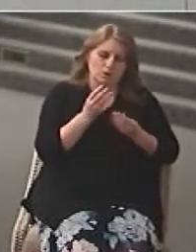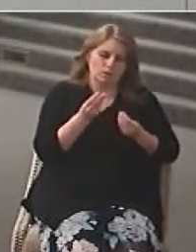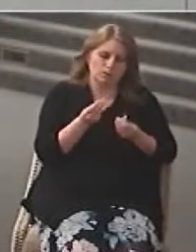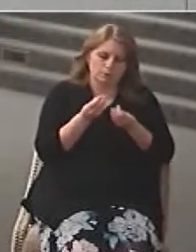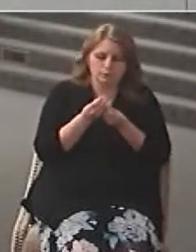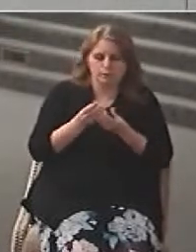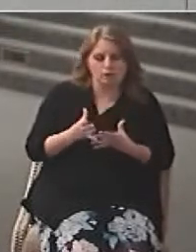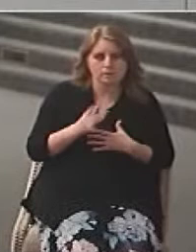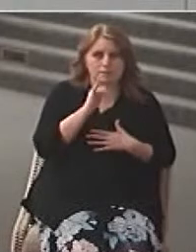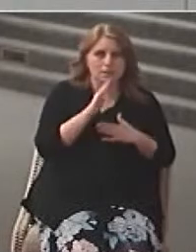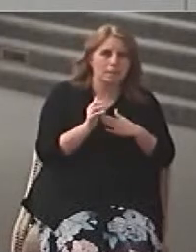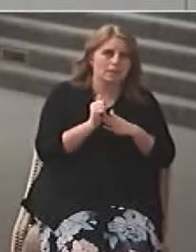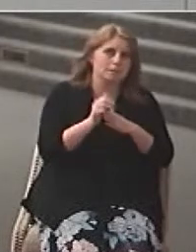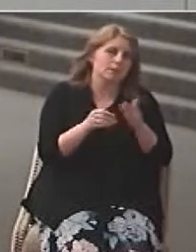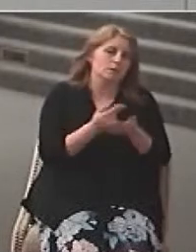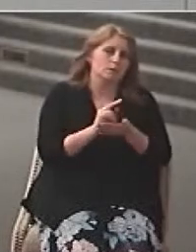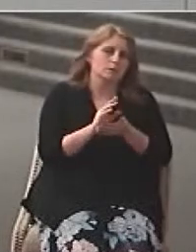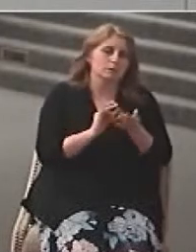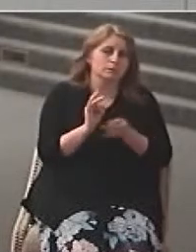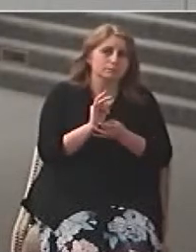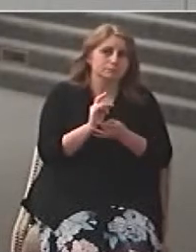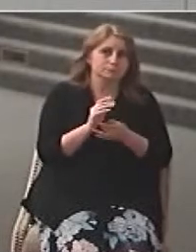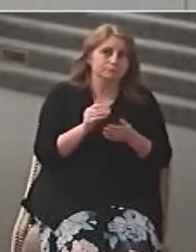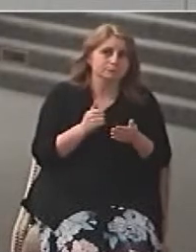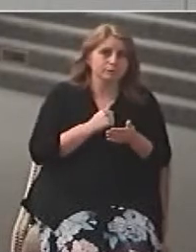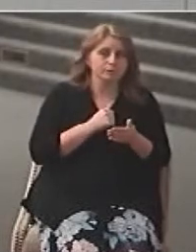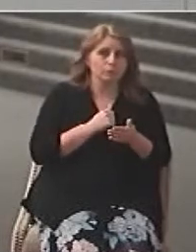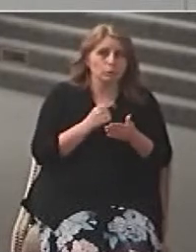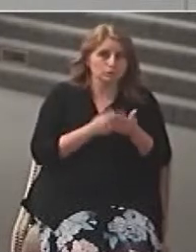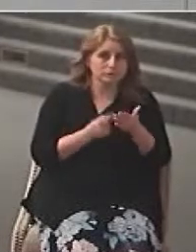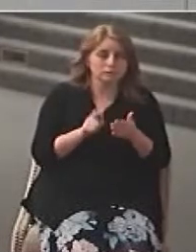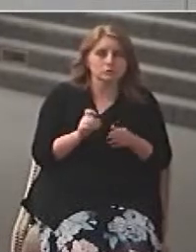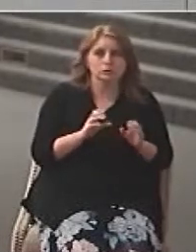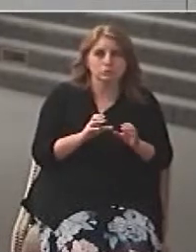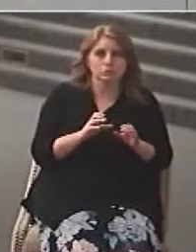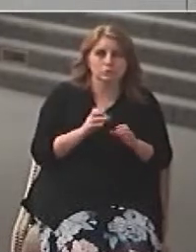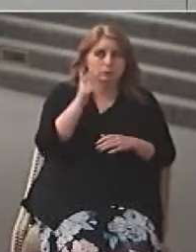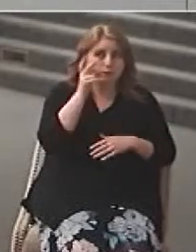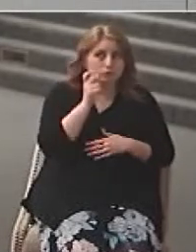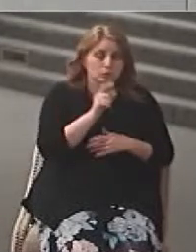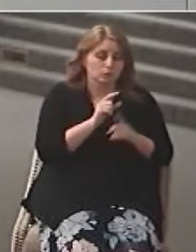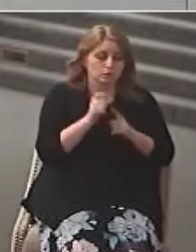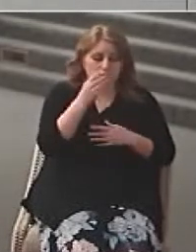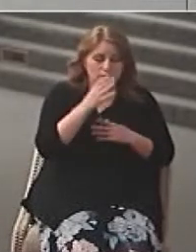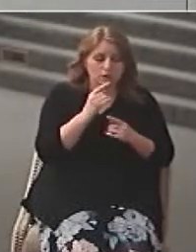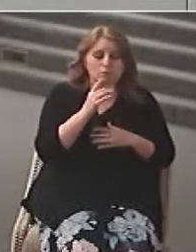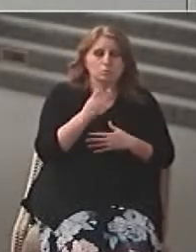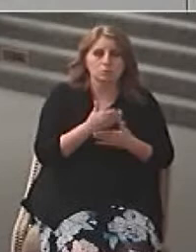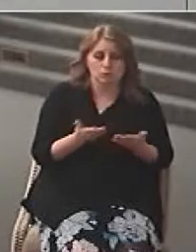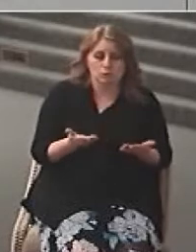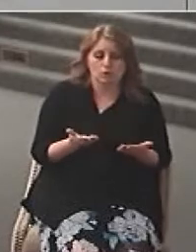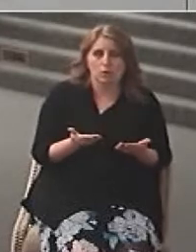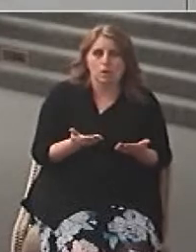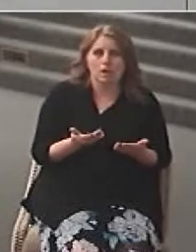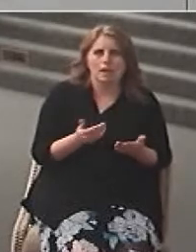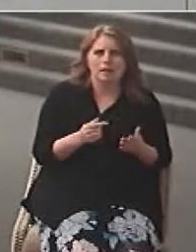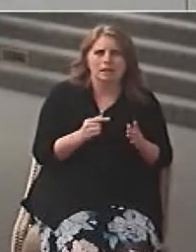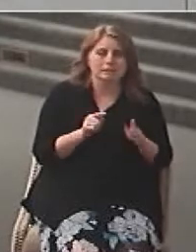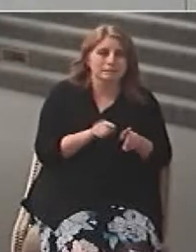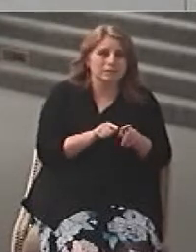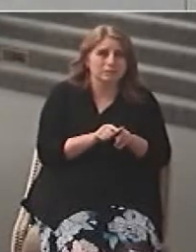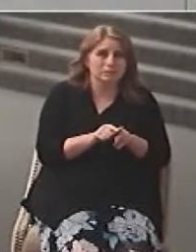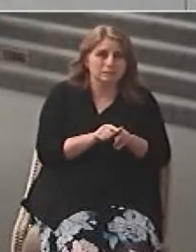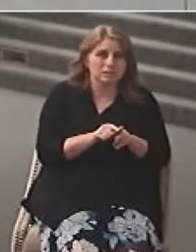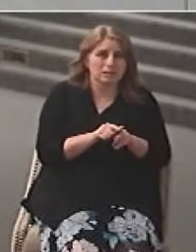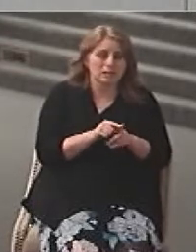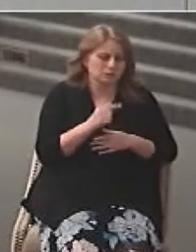not being led by the Holy Ghost in what they ought to do and by the Word of God and listening to the words of God as they pierce their heart and as they read